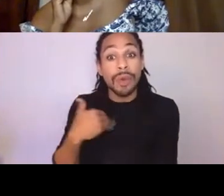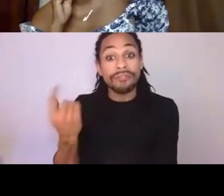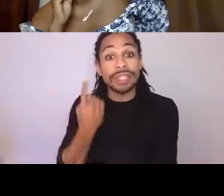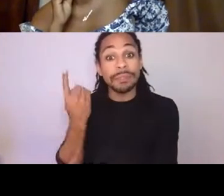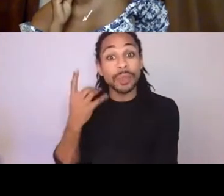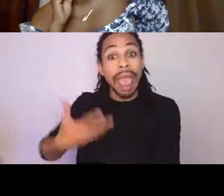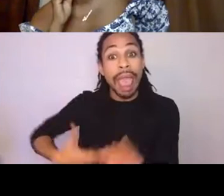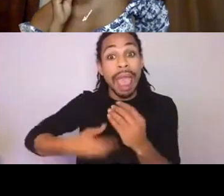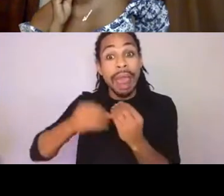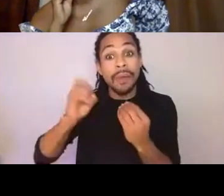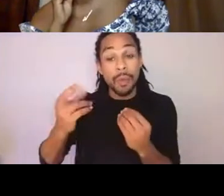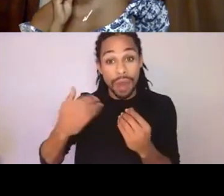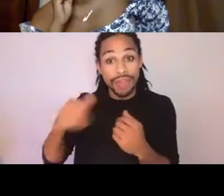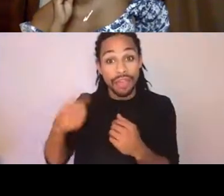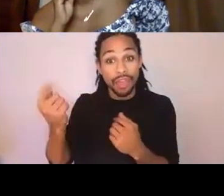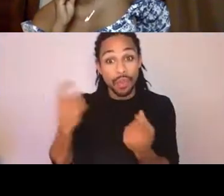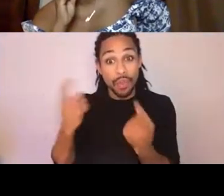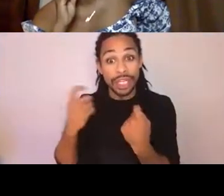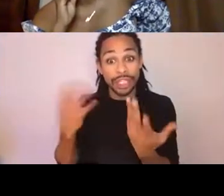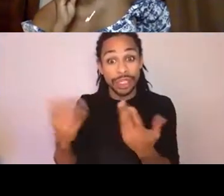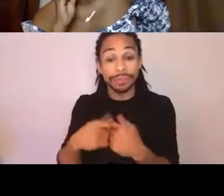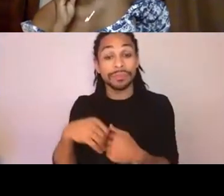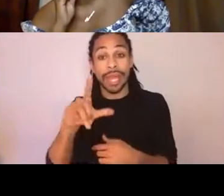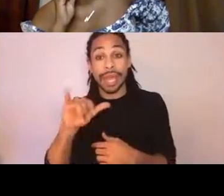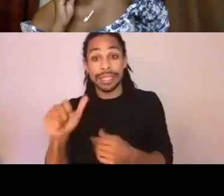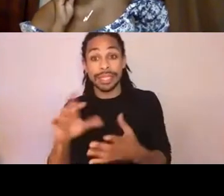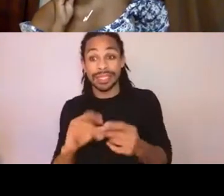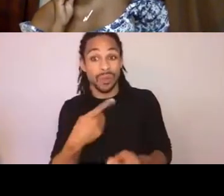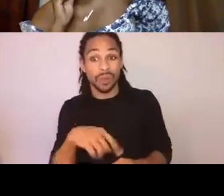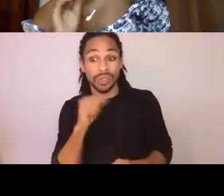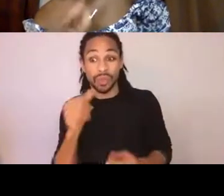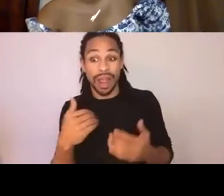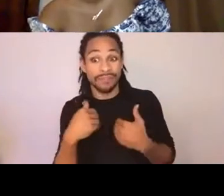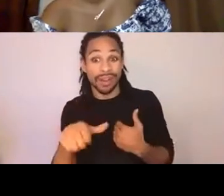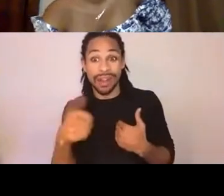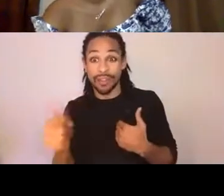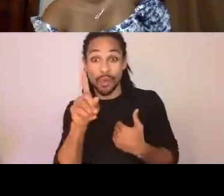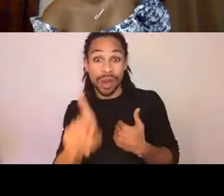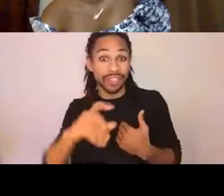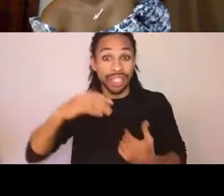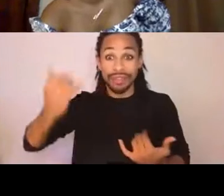We do not have another question yet, believe it or not.